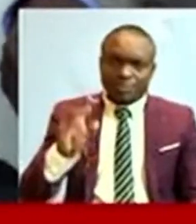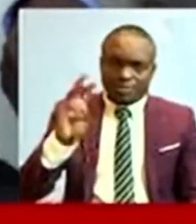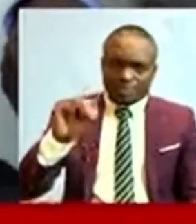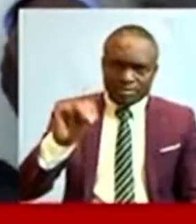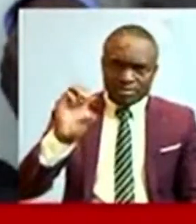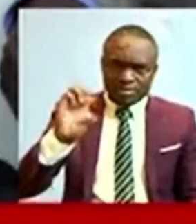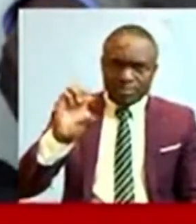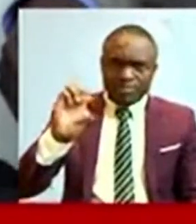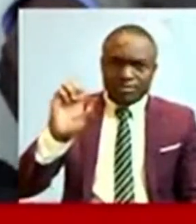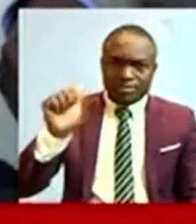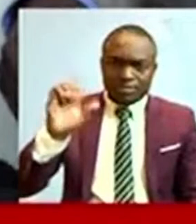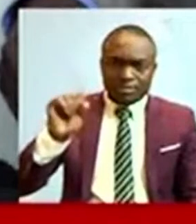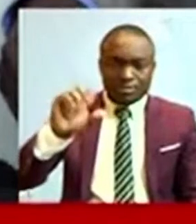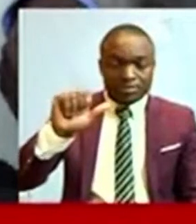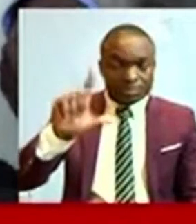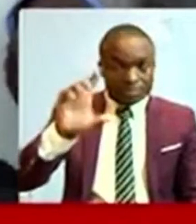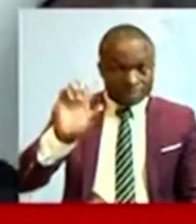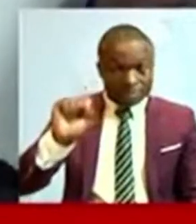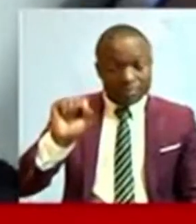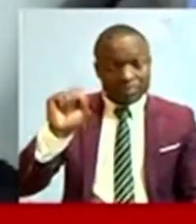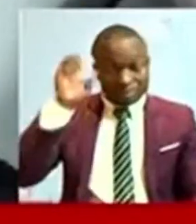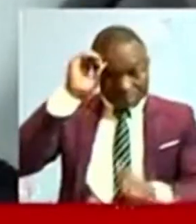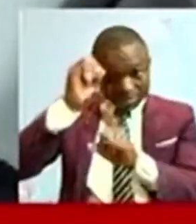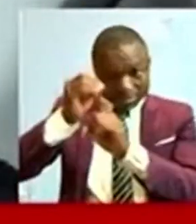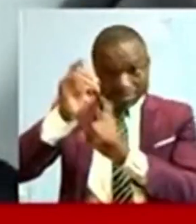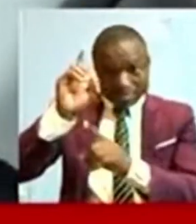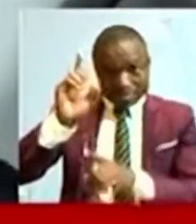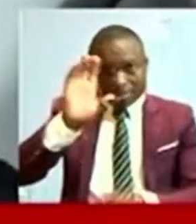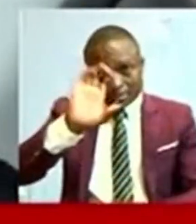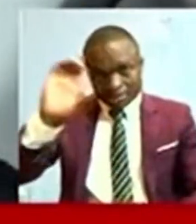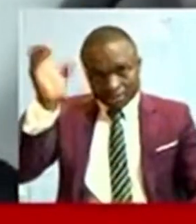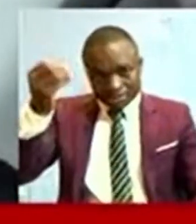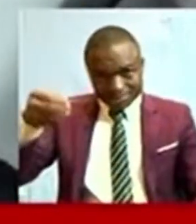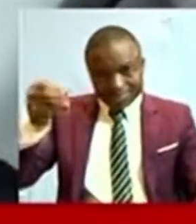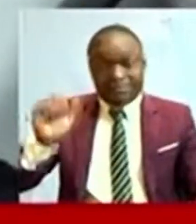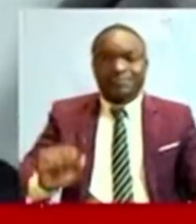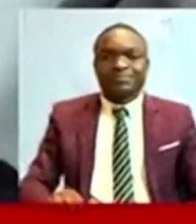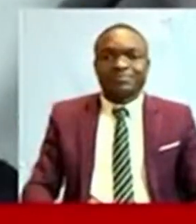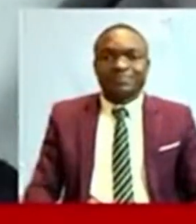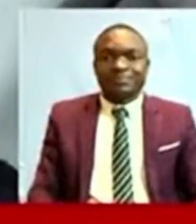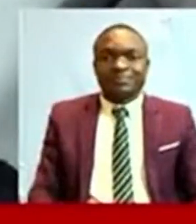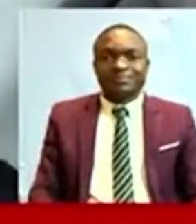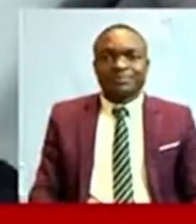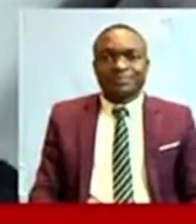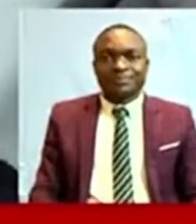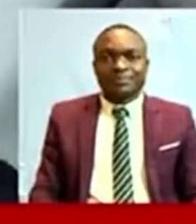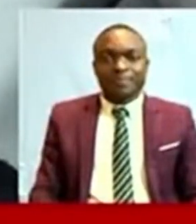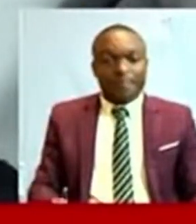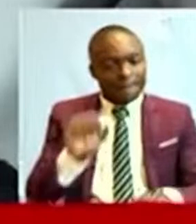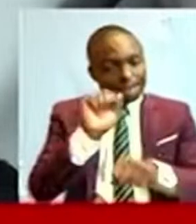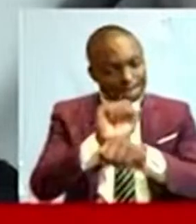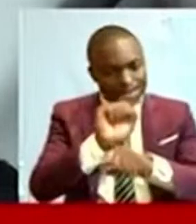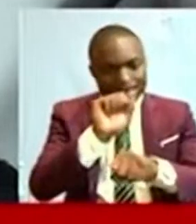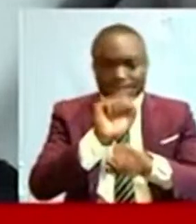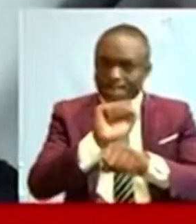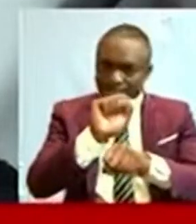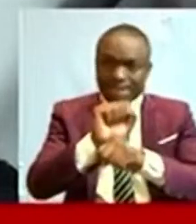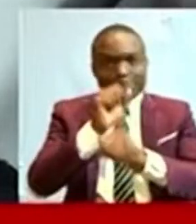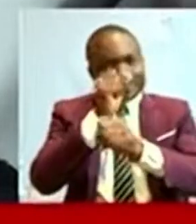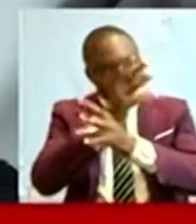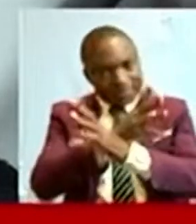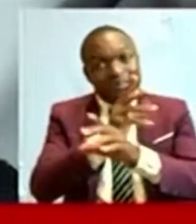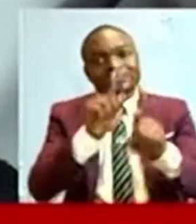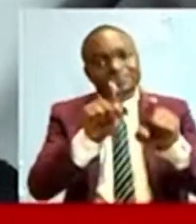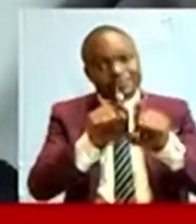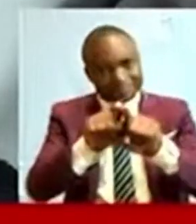the target was 100%, And the performance availability was also